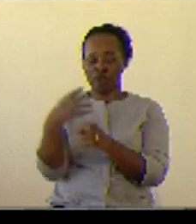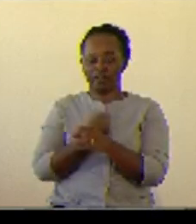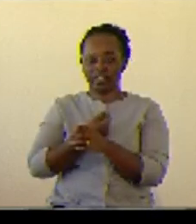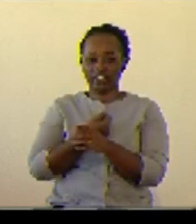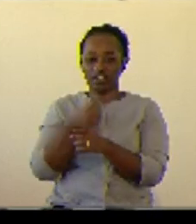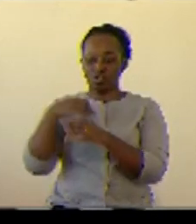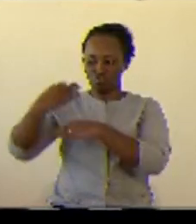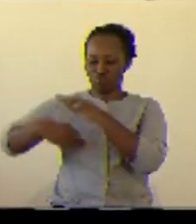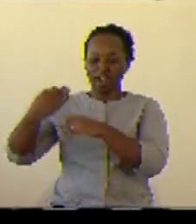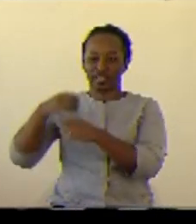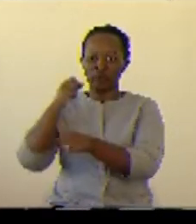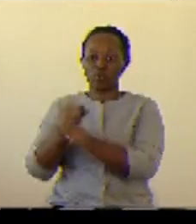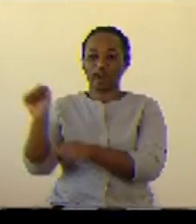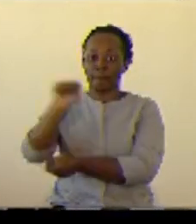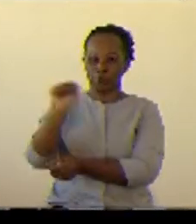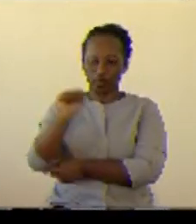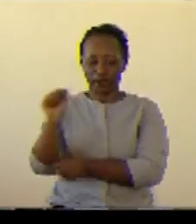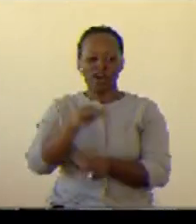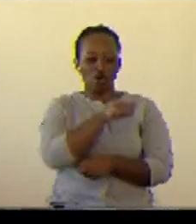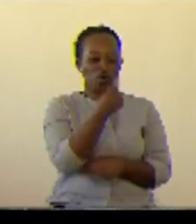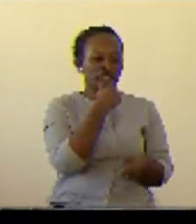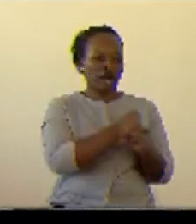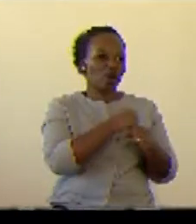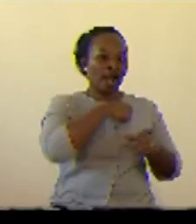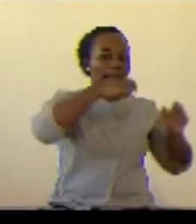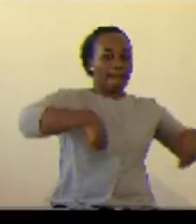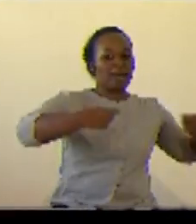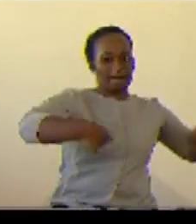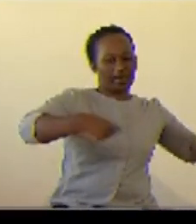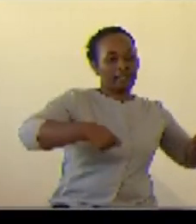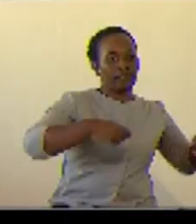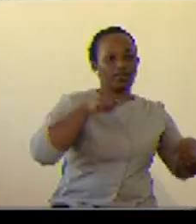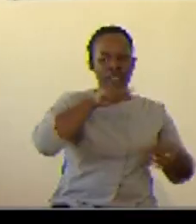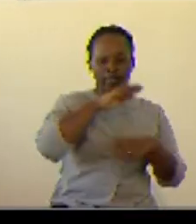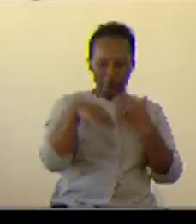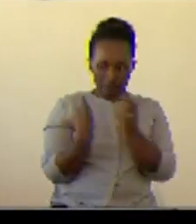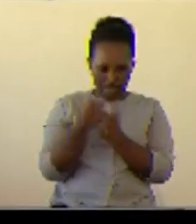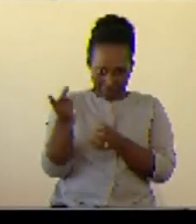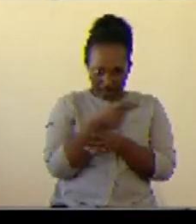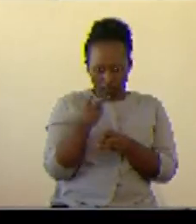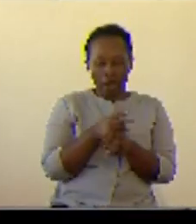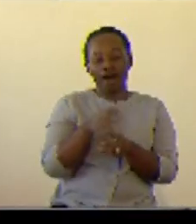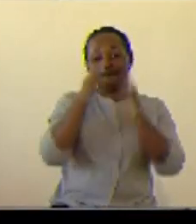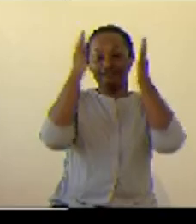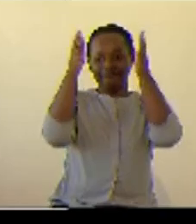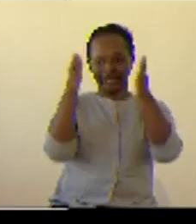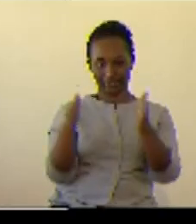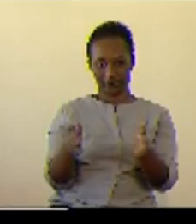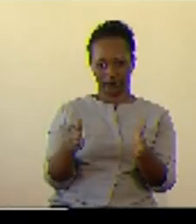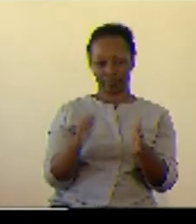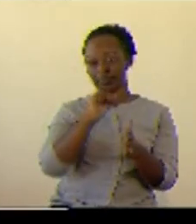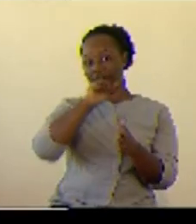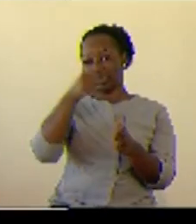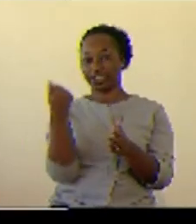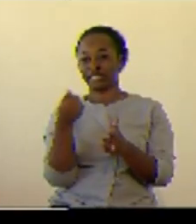is vertical merging. Then we have horizontal. With horizontal, this is where farms at the same level of